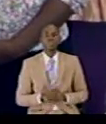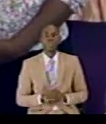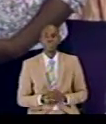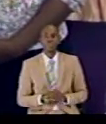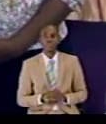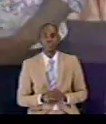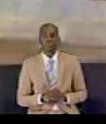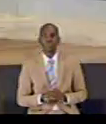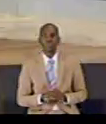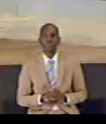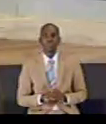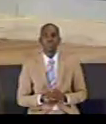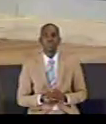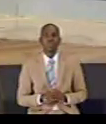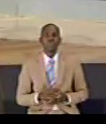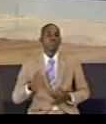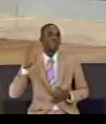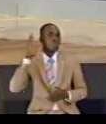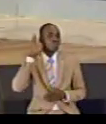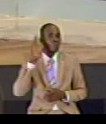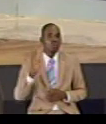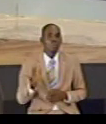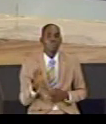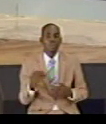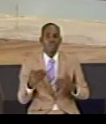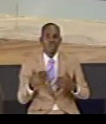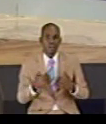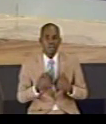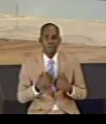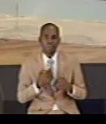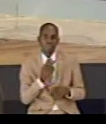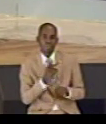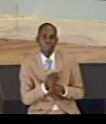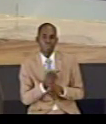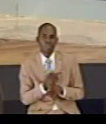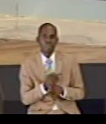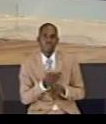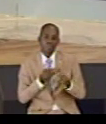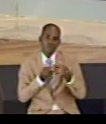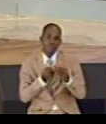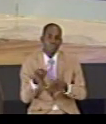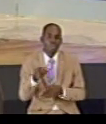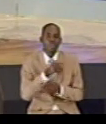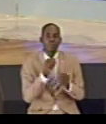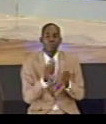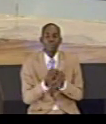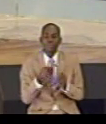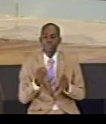They shall have fed them also with the finest of wheat